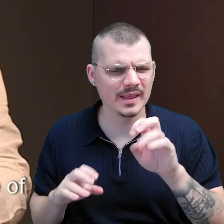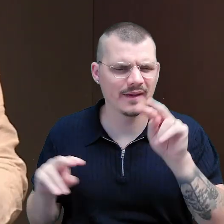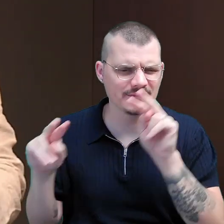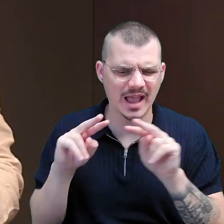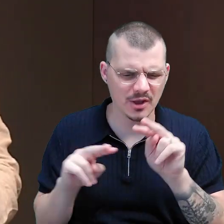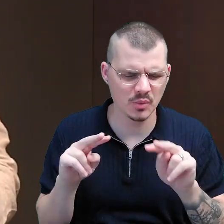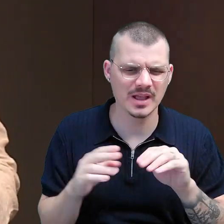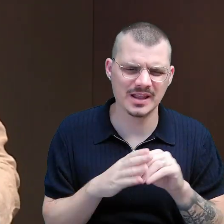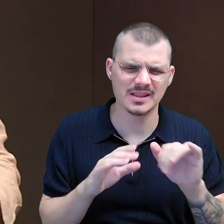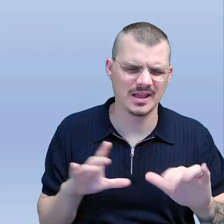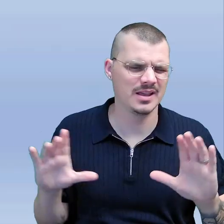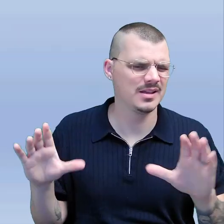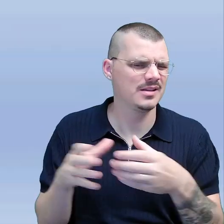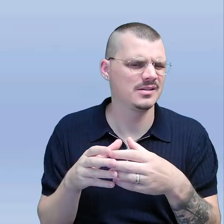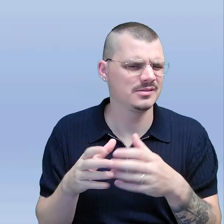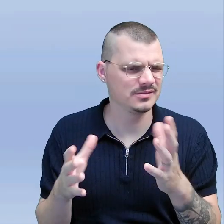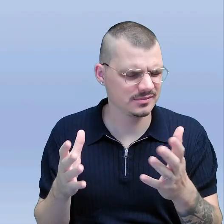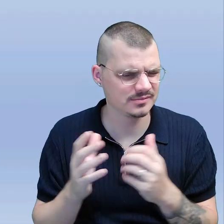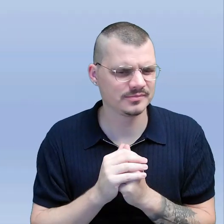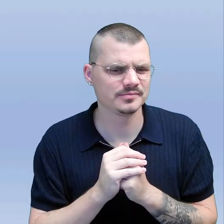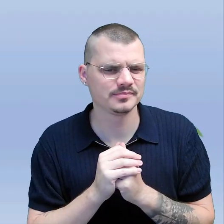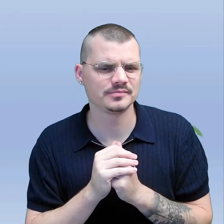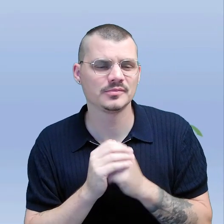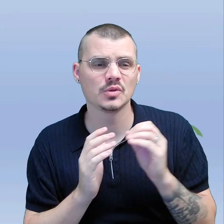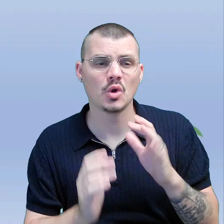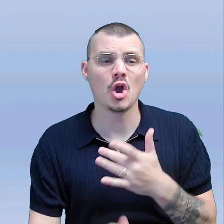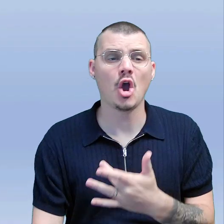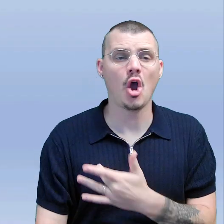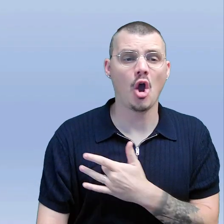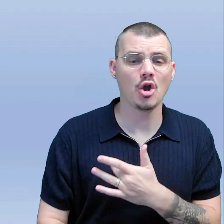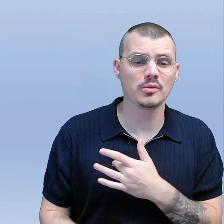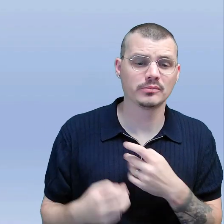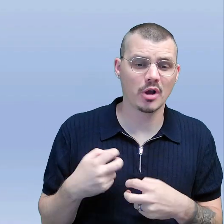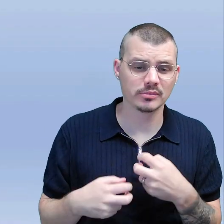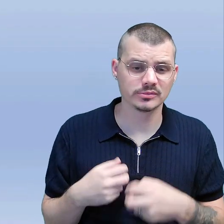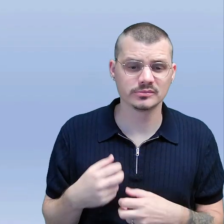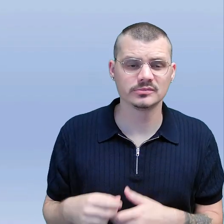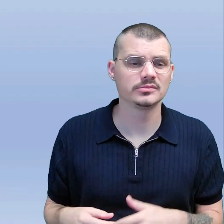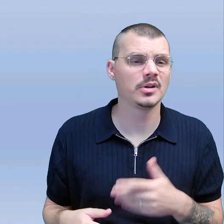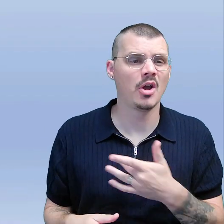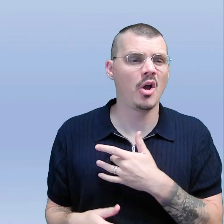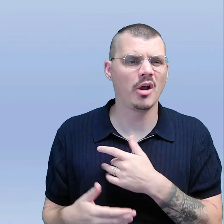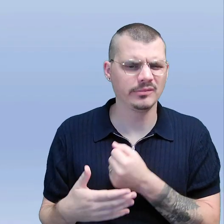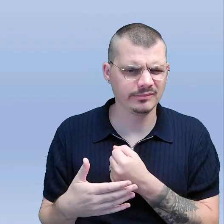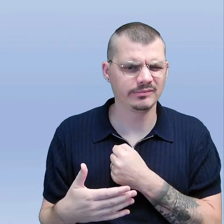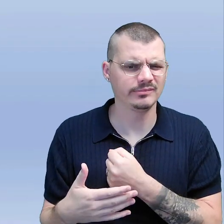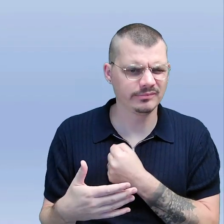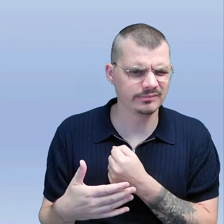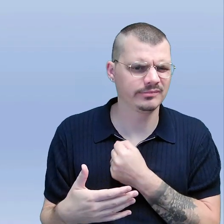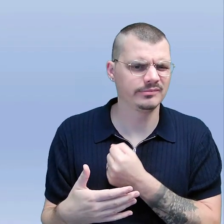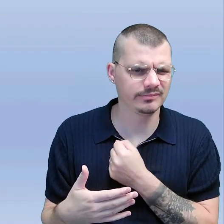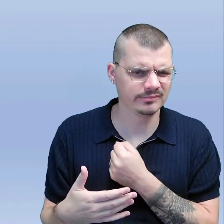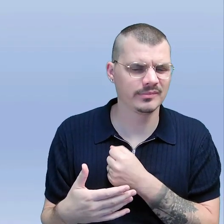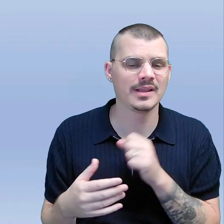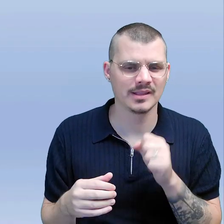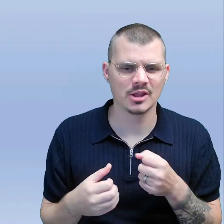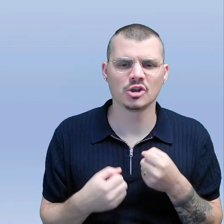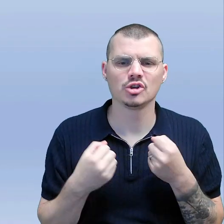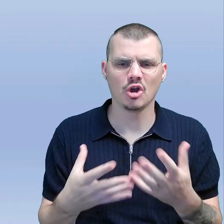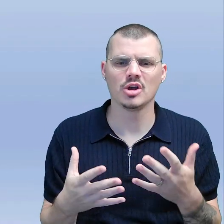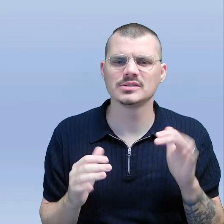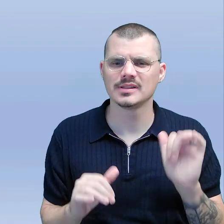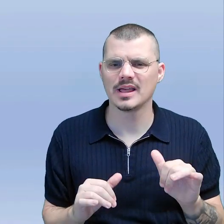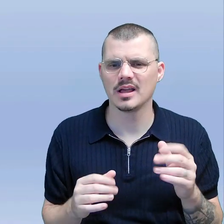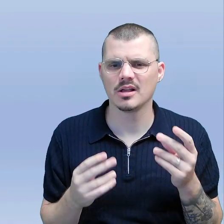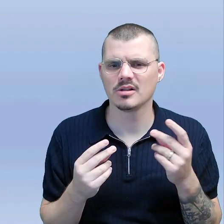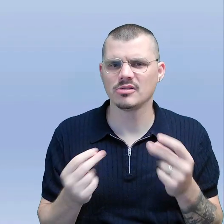package of evaluations. So heart problems, heart arrhythmias can cause